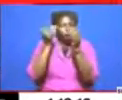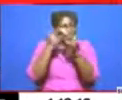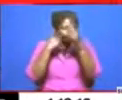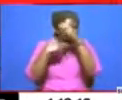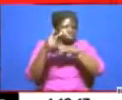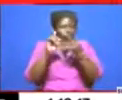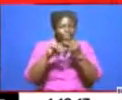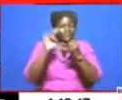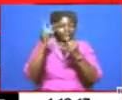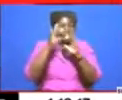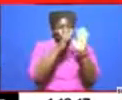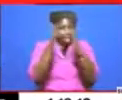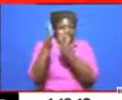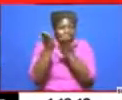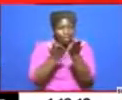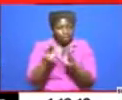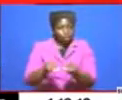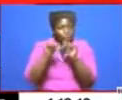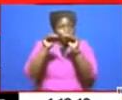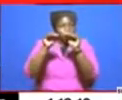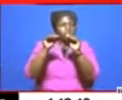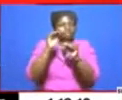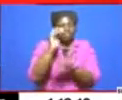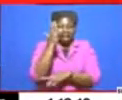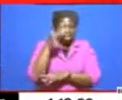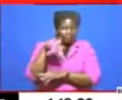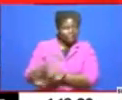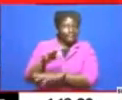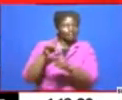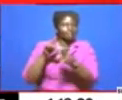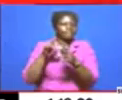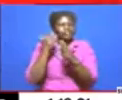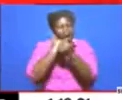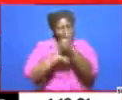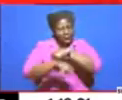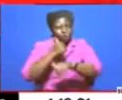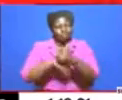to promote regreening and reforestation initiatives.